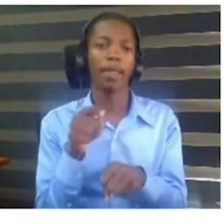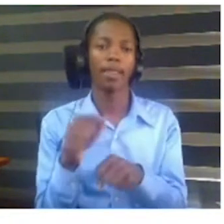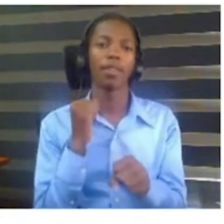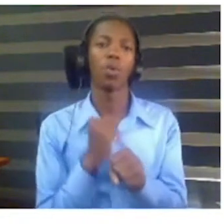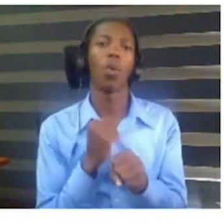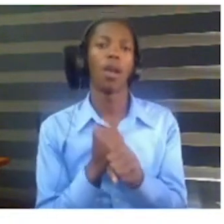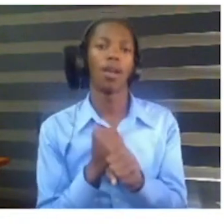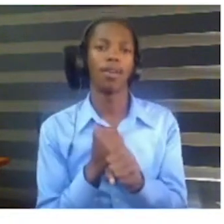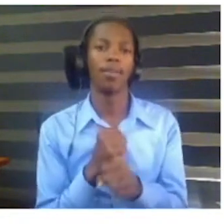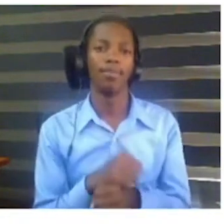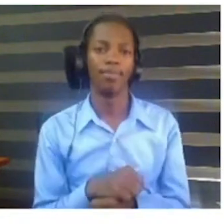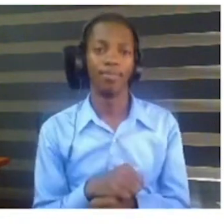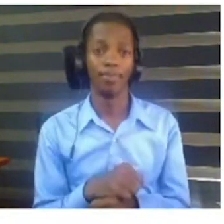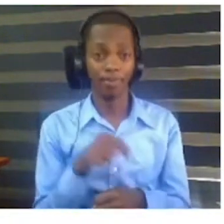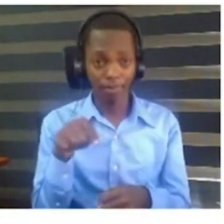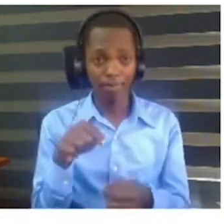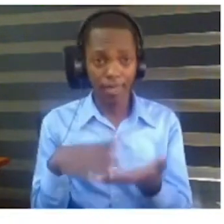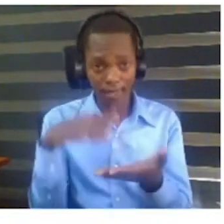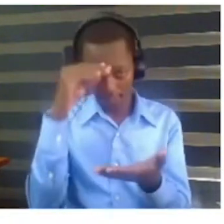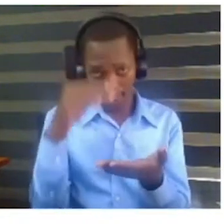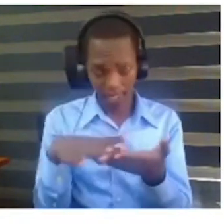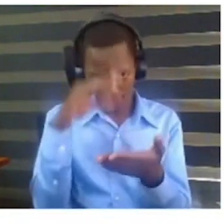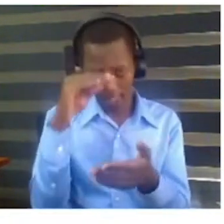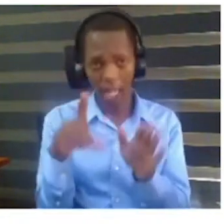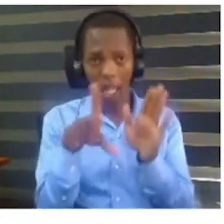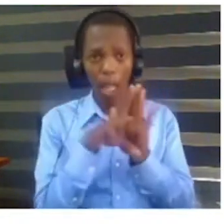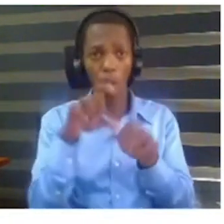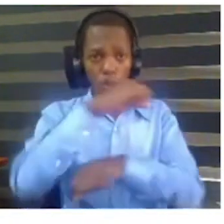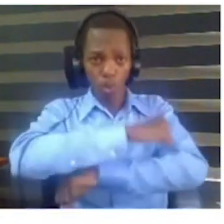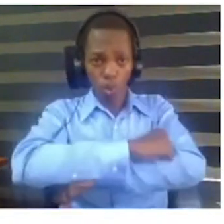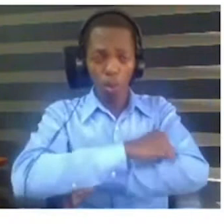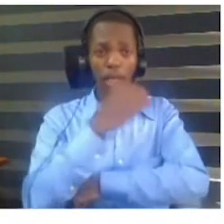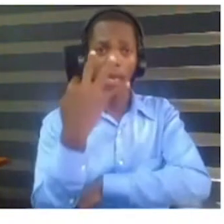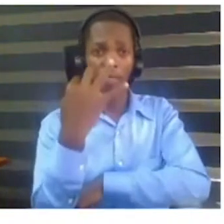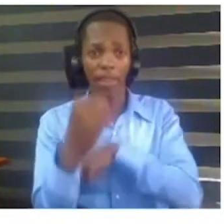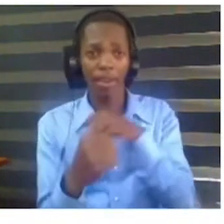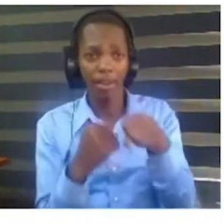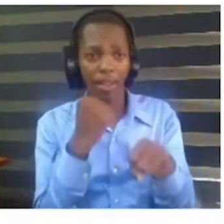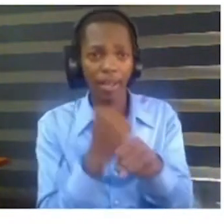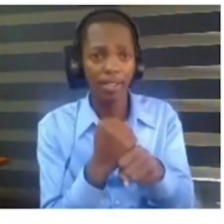I studied at law school for 3 years, graduated.